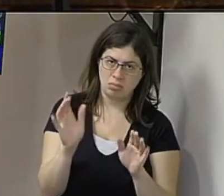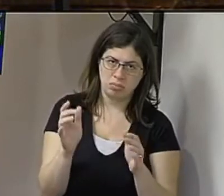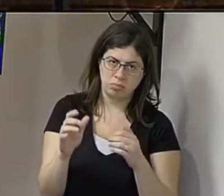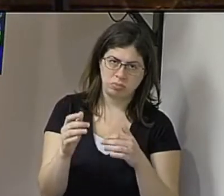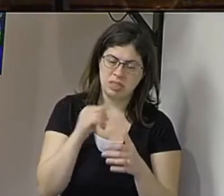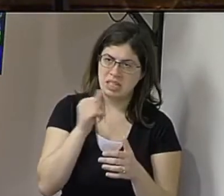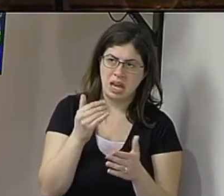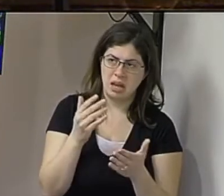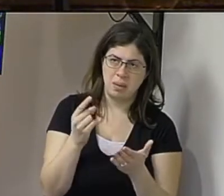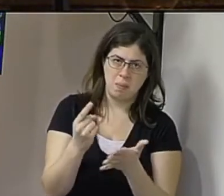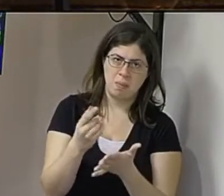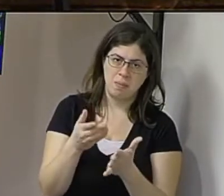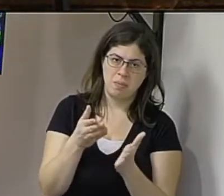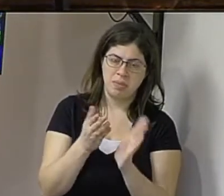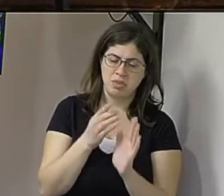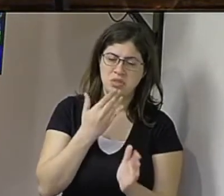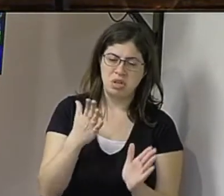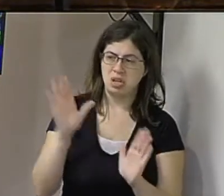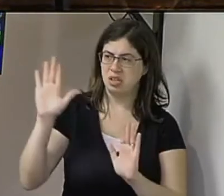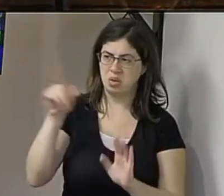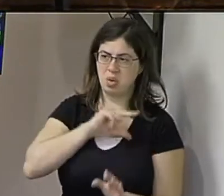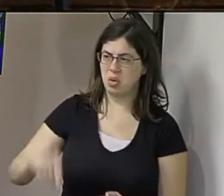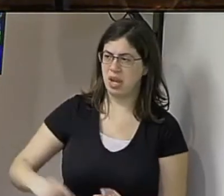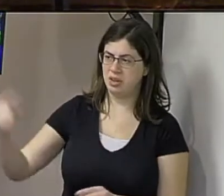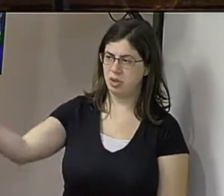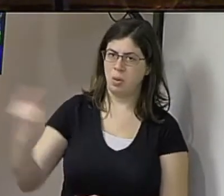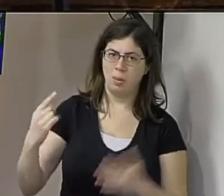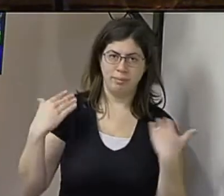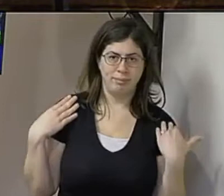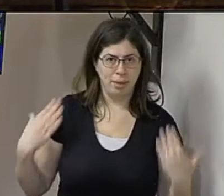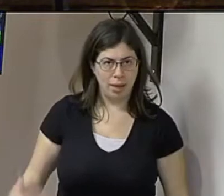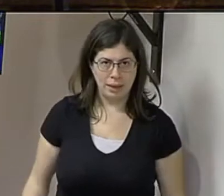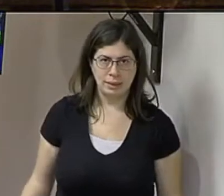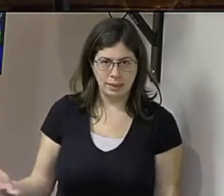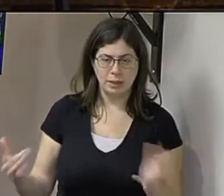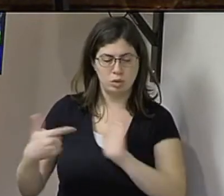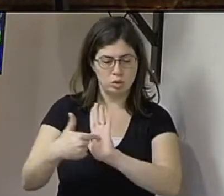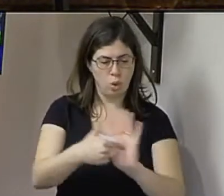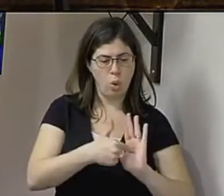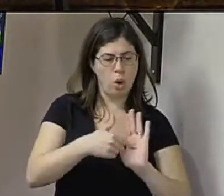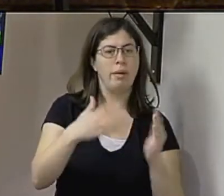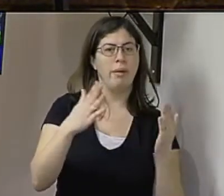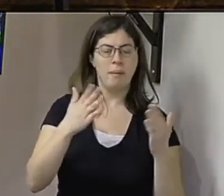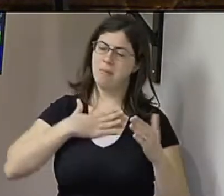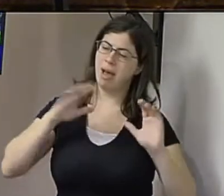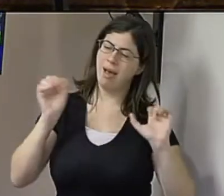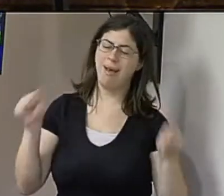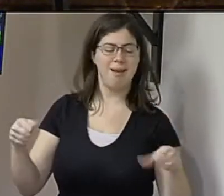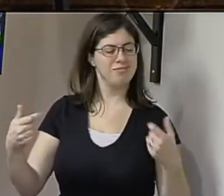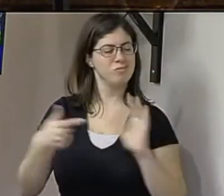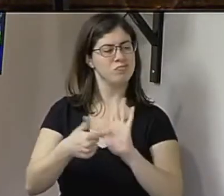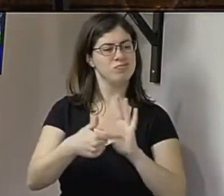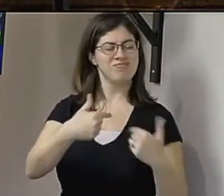he's making of his queen to come and show herself off at this drunken party to prove his ability, to prove